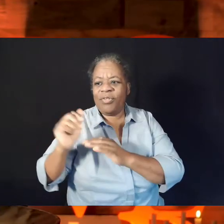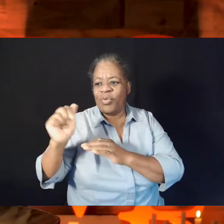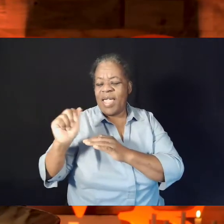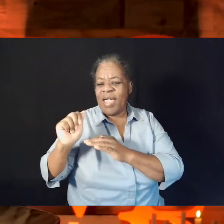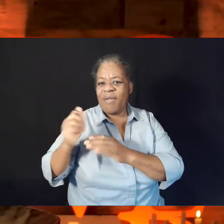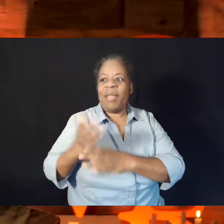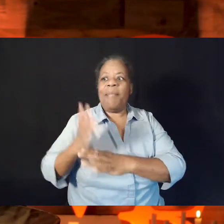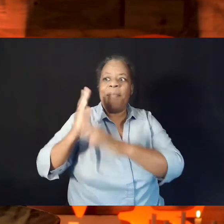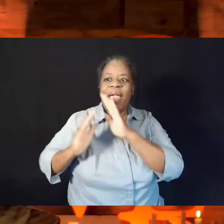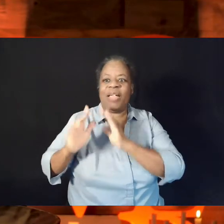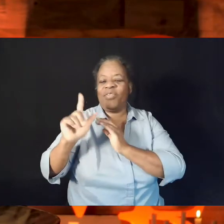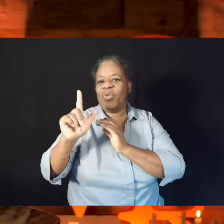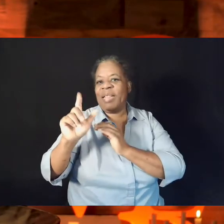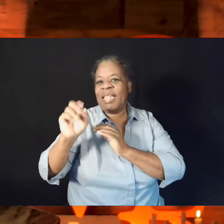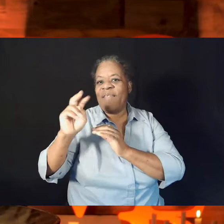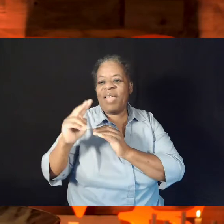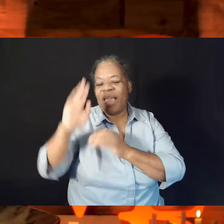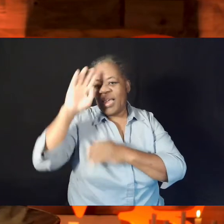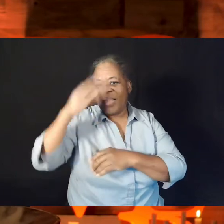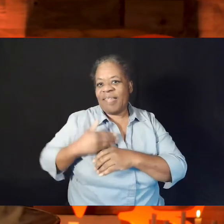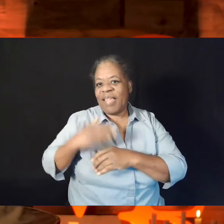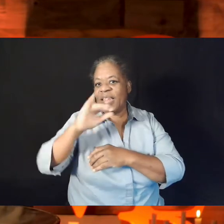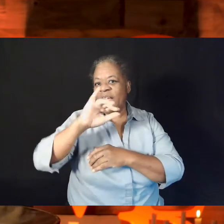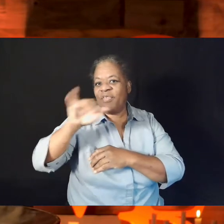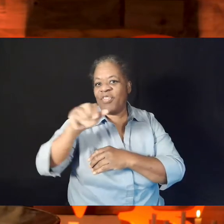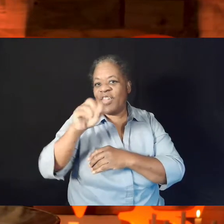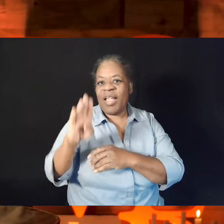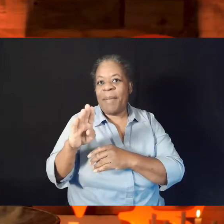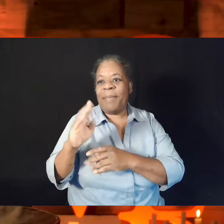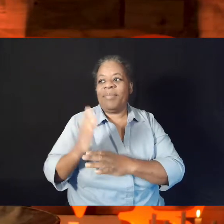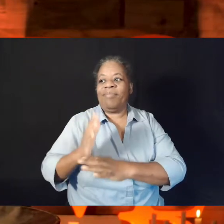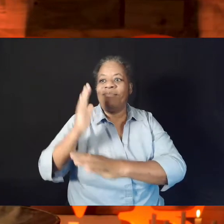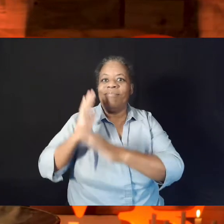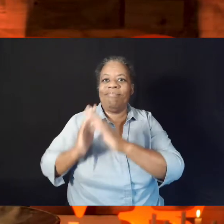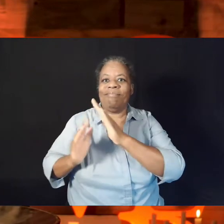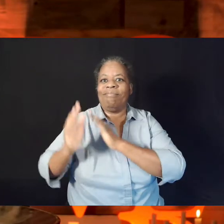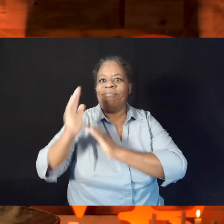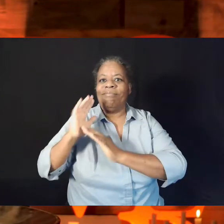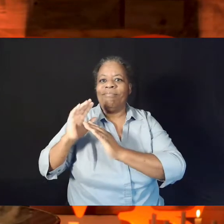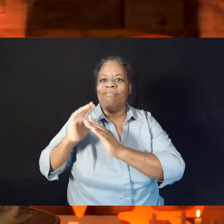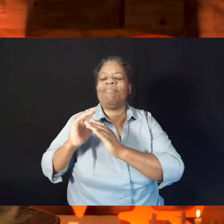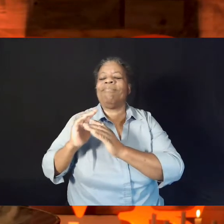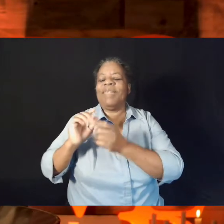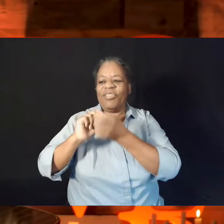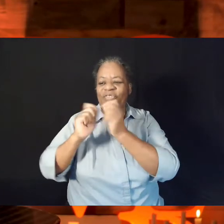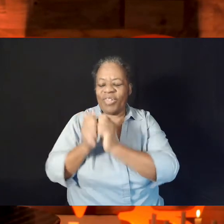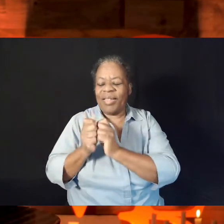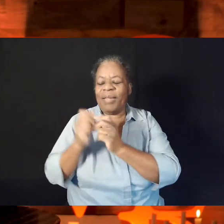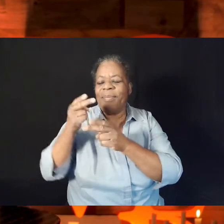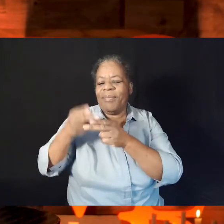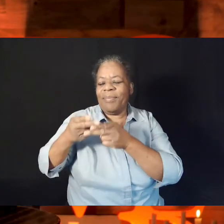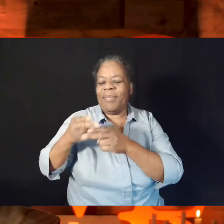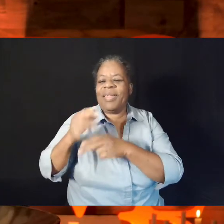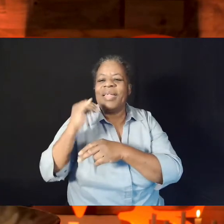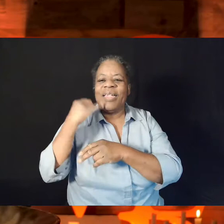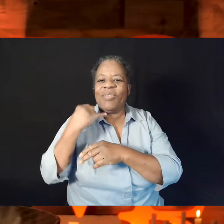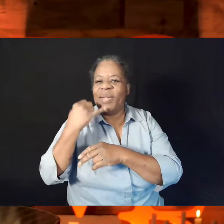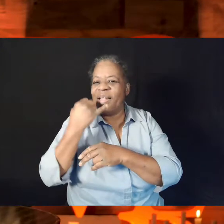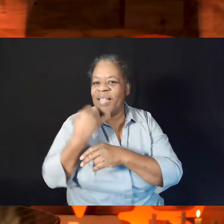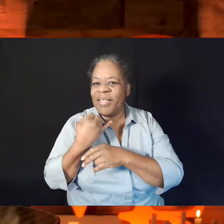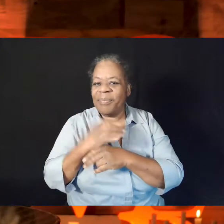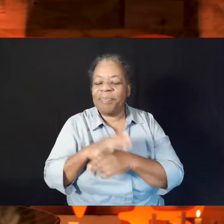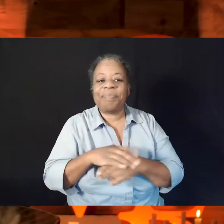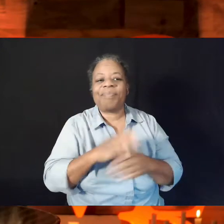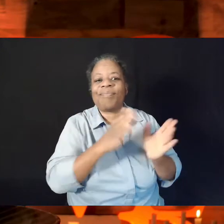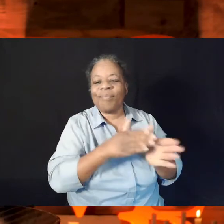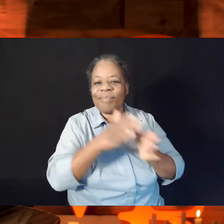a son of Jacob, whose name you may recall had been changed to Israel. And then Luke mentions